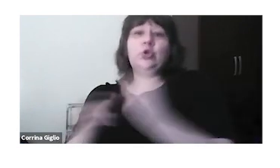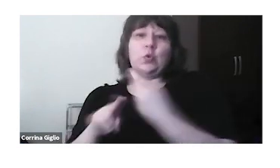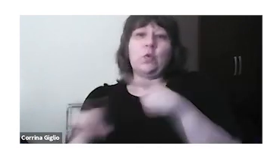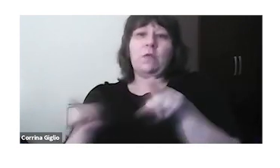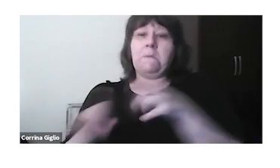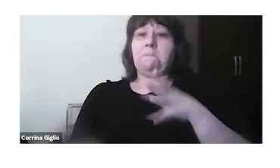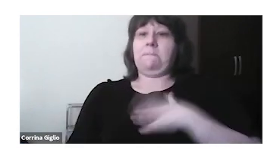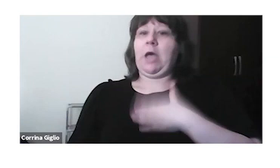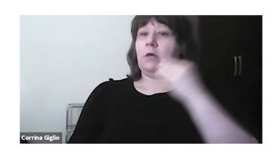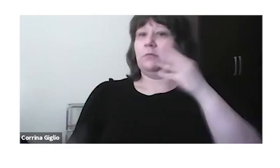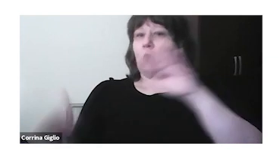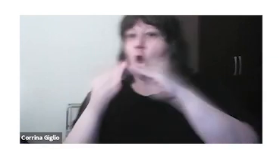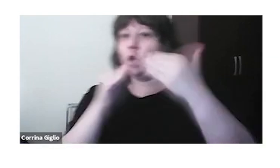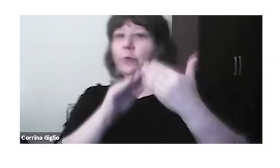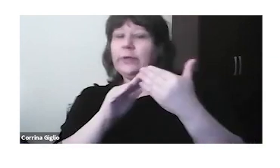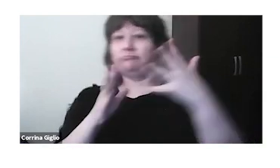will.